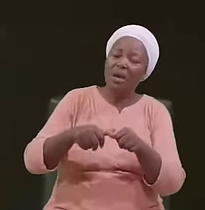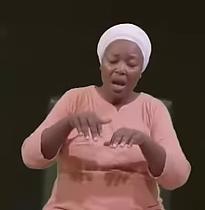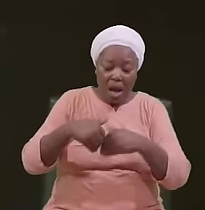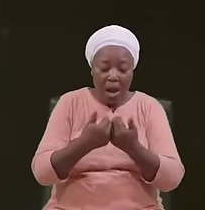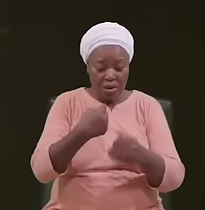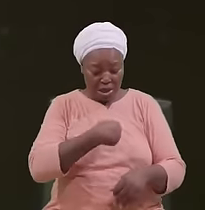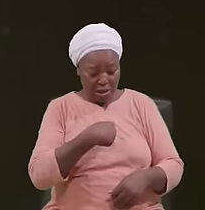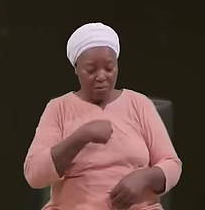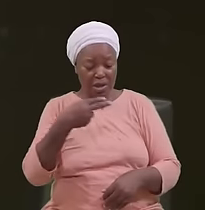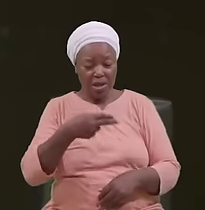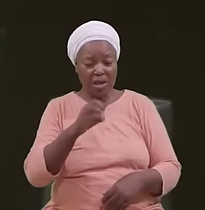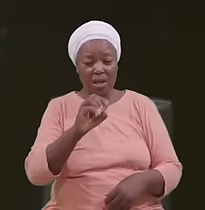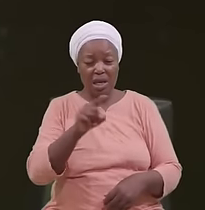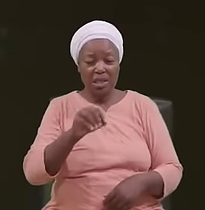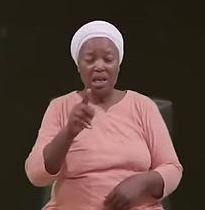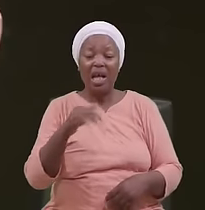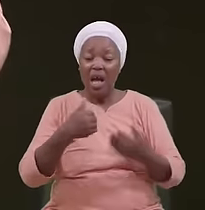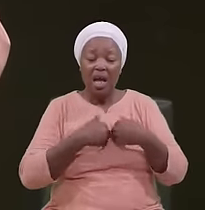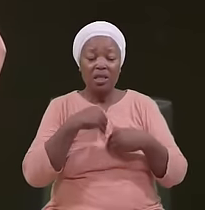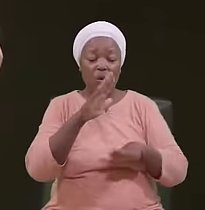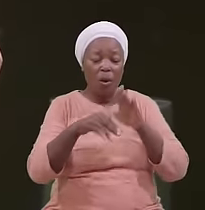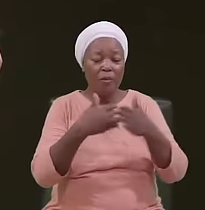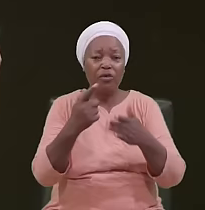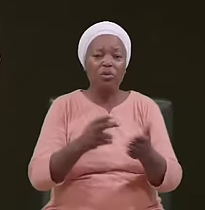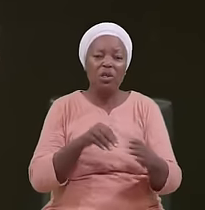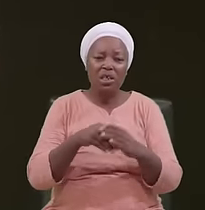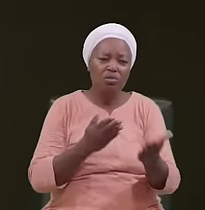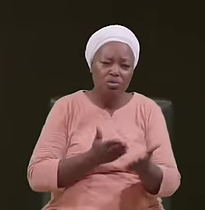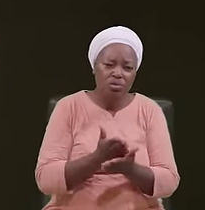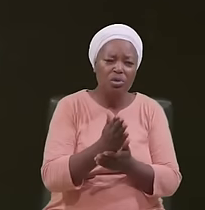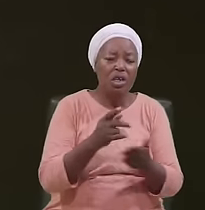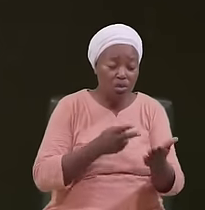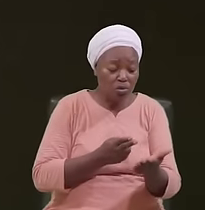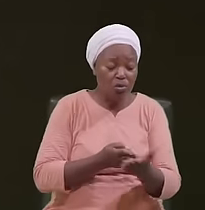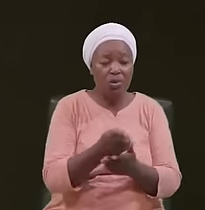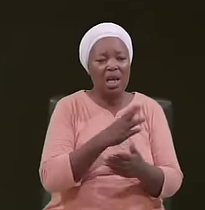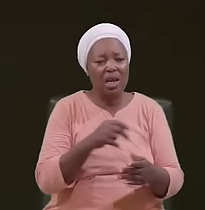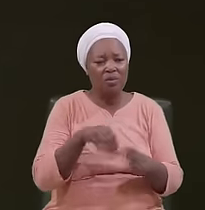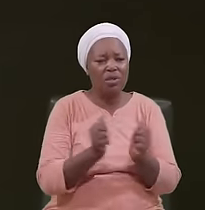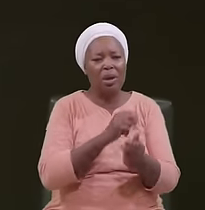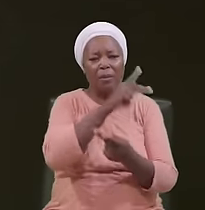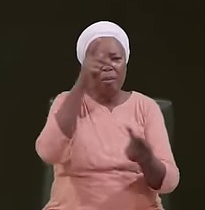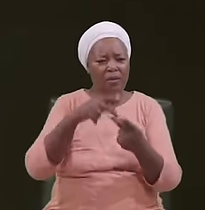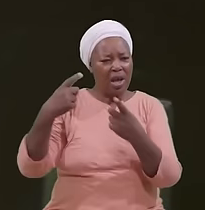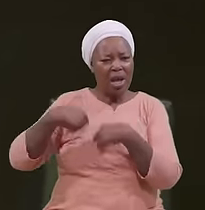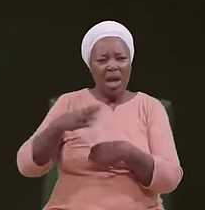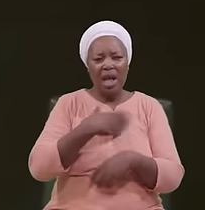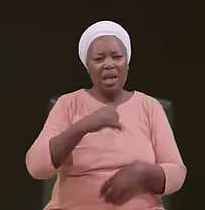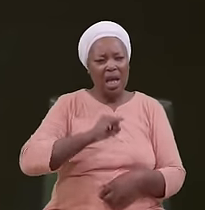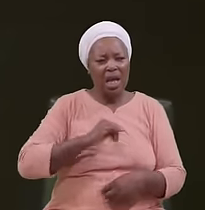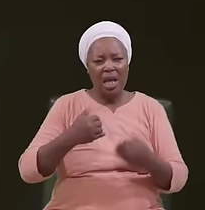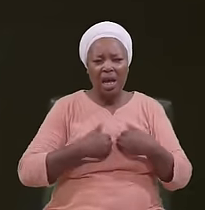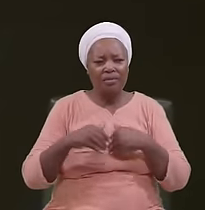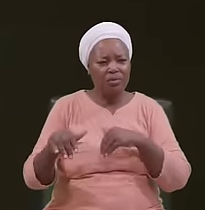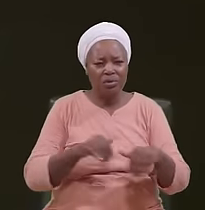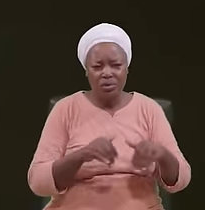have walked before thee in truth and with a perfect heart, and I have done that